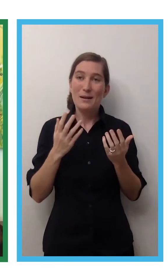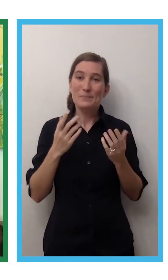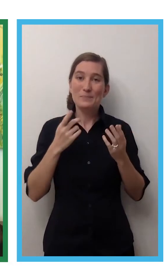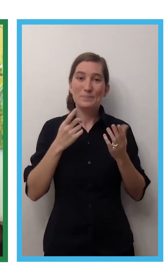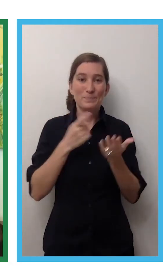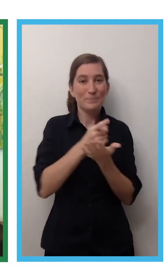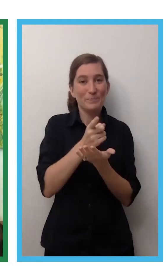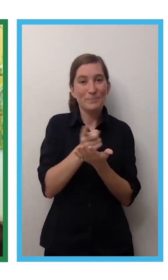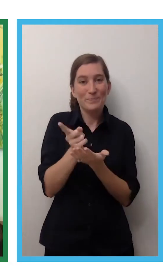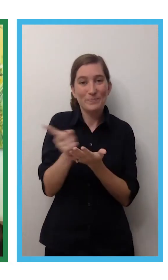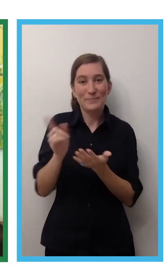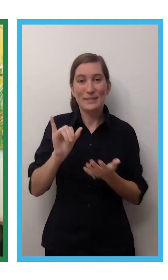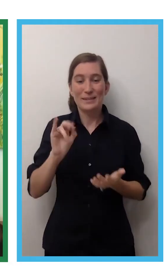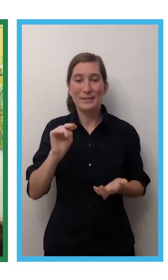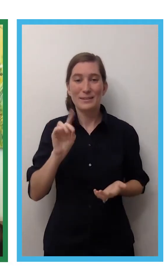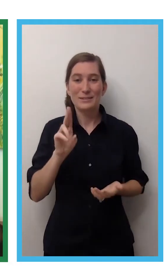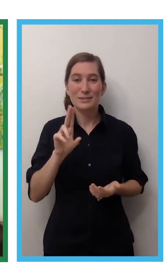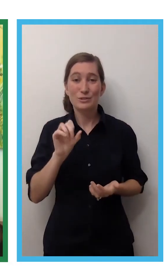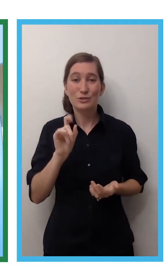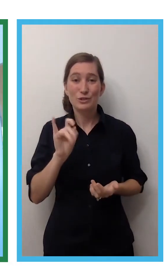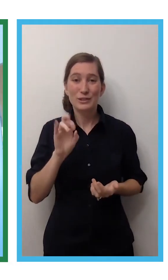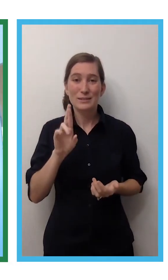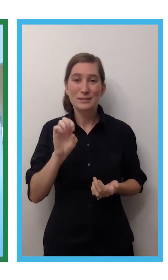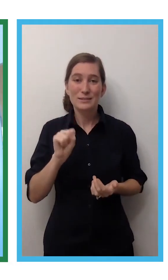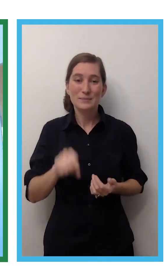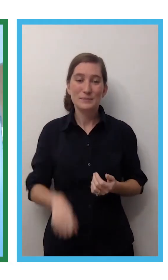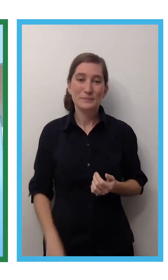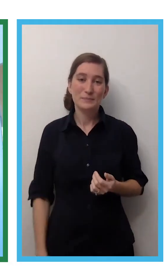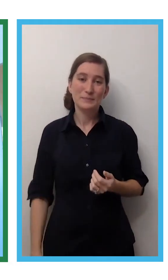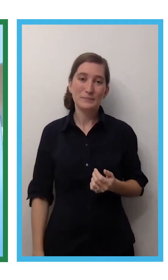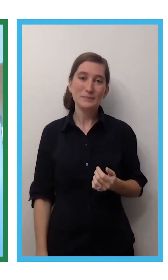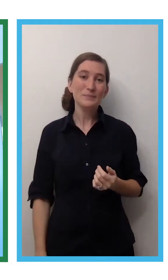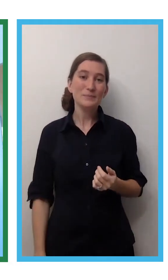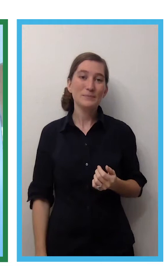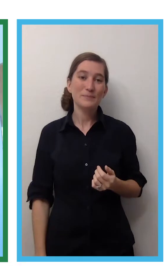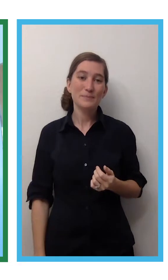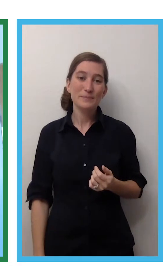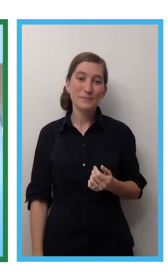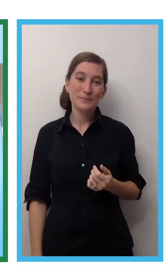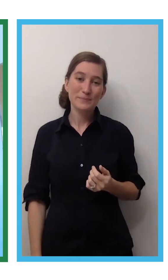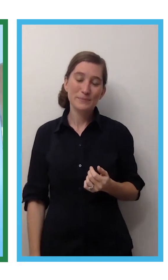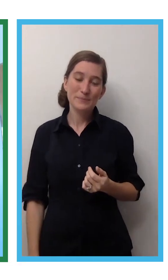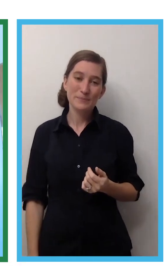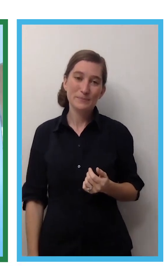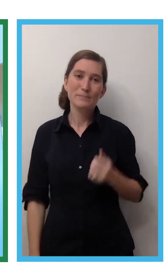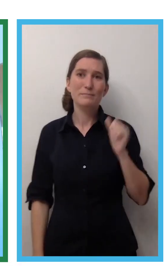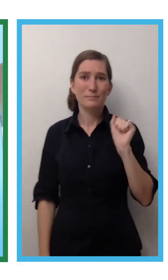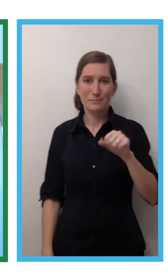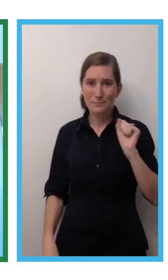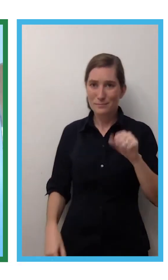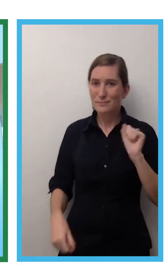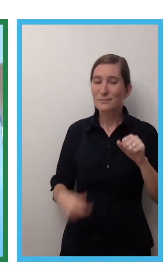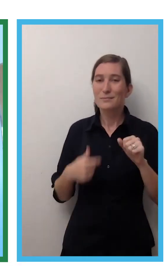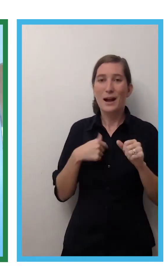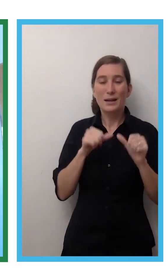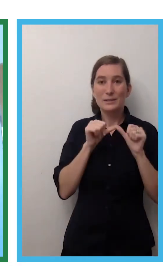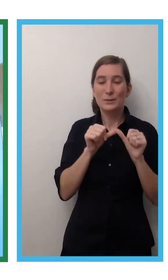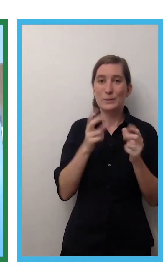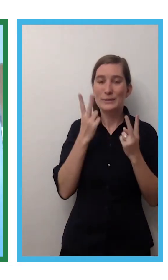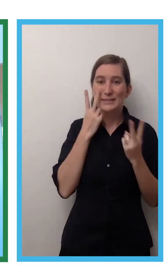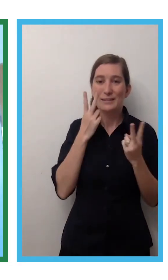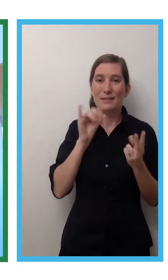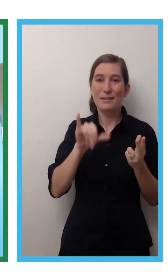I spend time in this world, the more I see that cooperation and also between different governments and parts of the